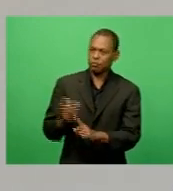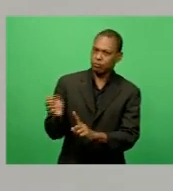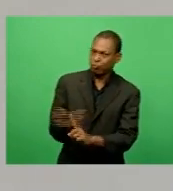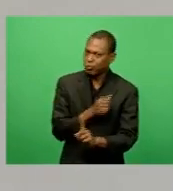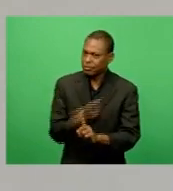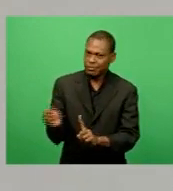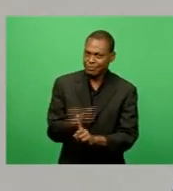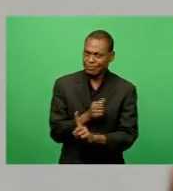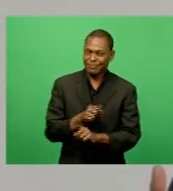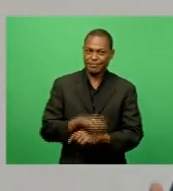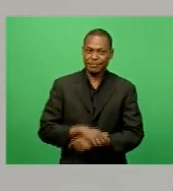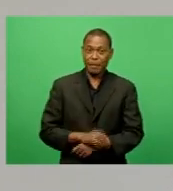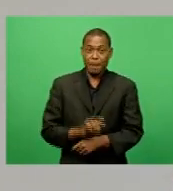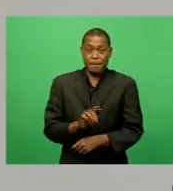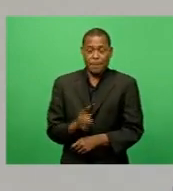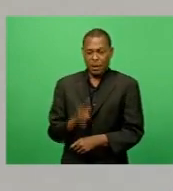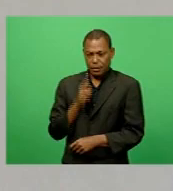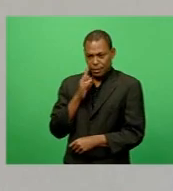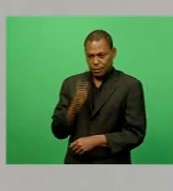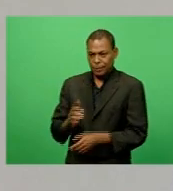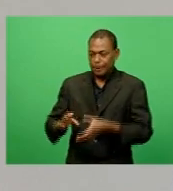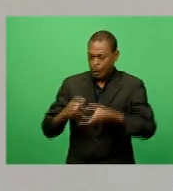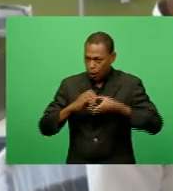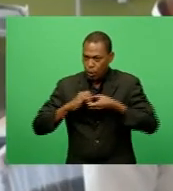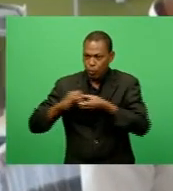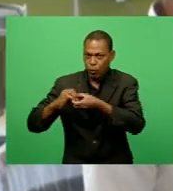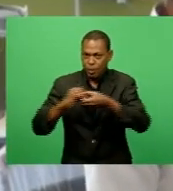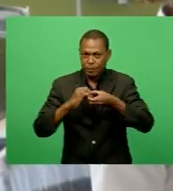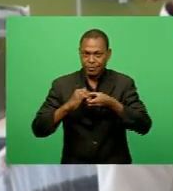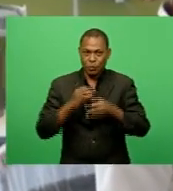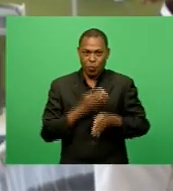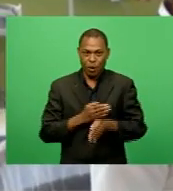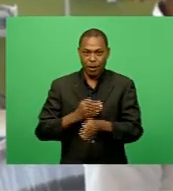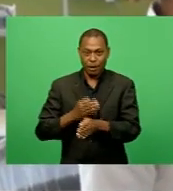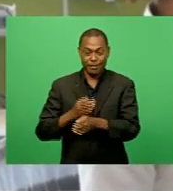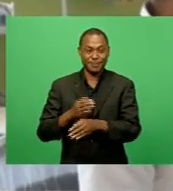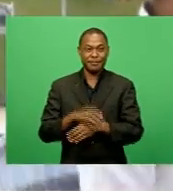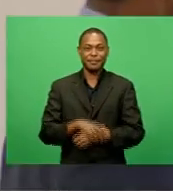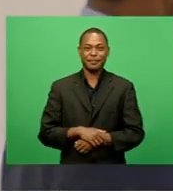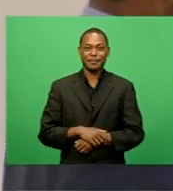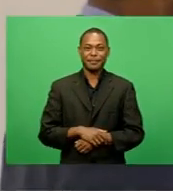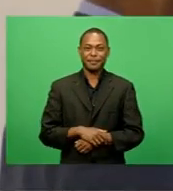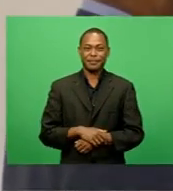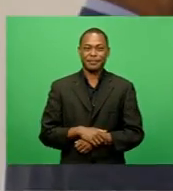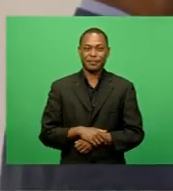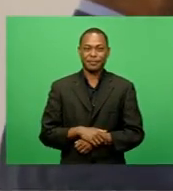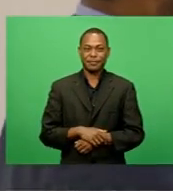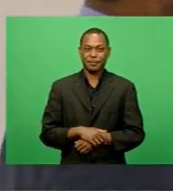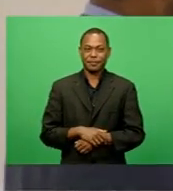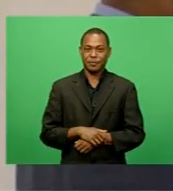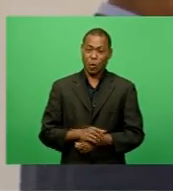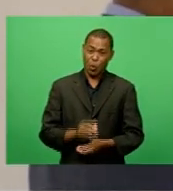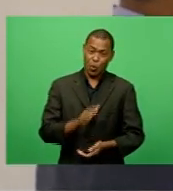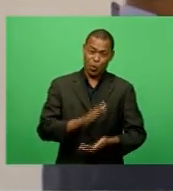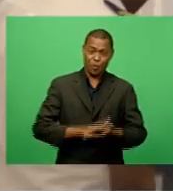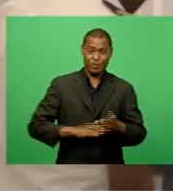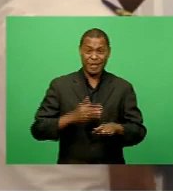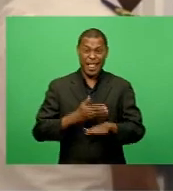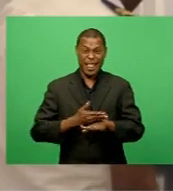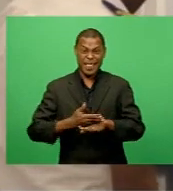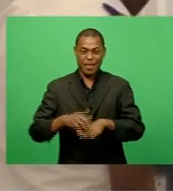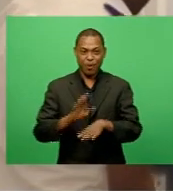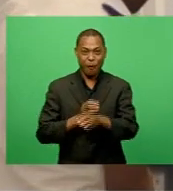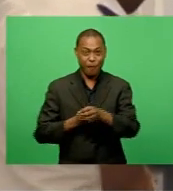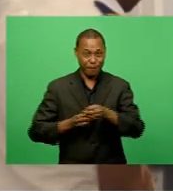as in a collaborative partnership. Said Kayum also toured the new FRCS office and met